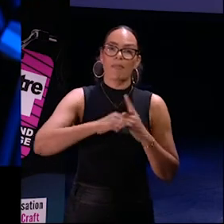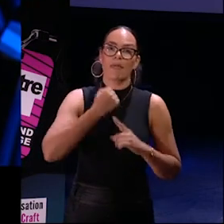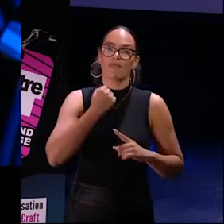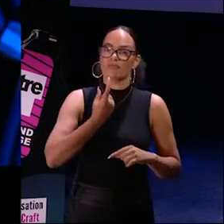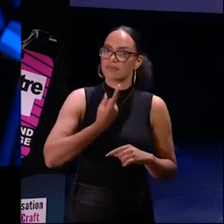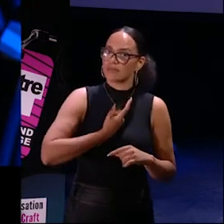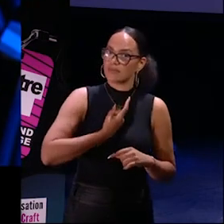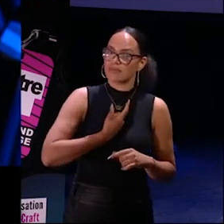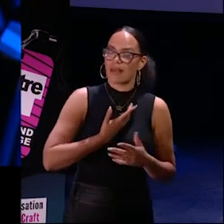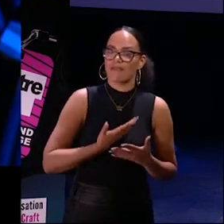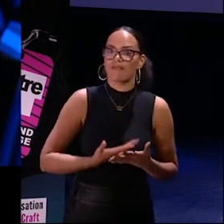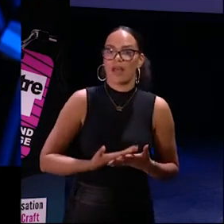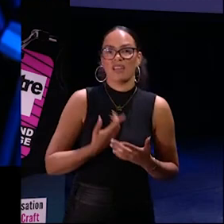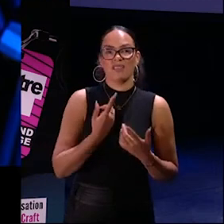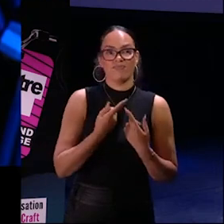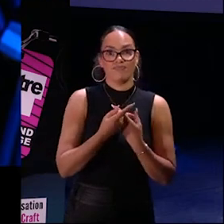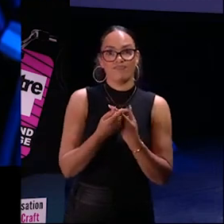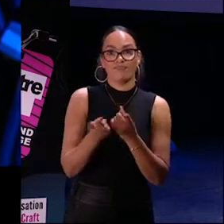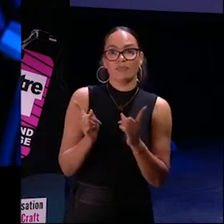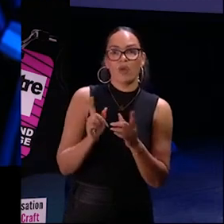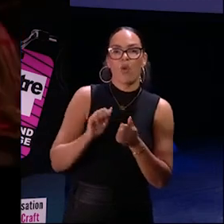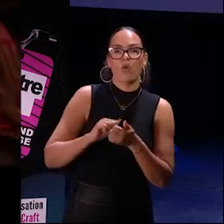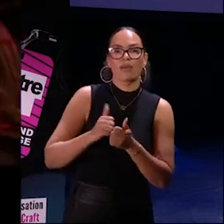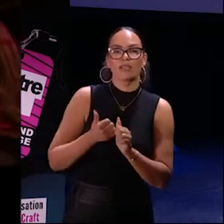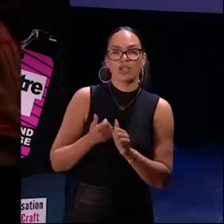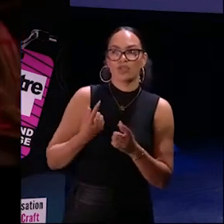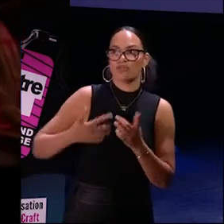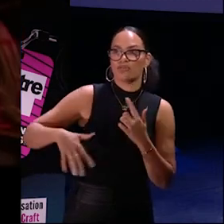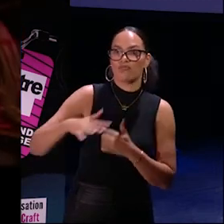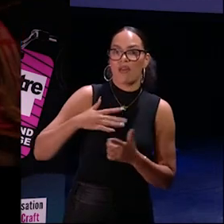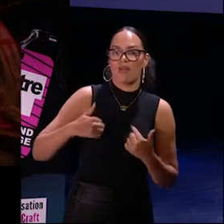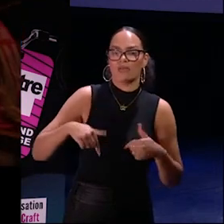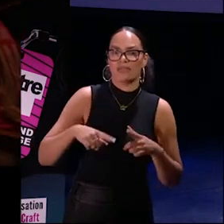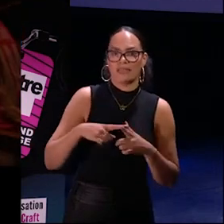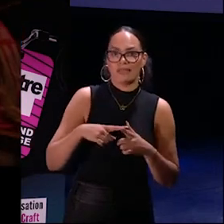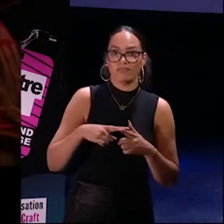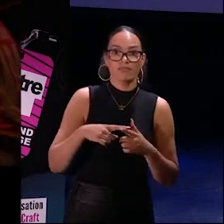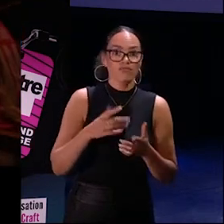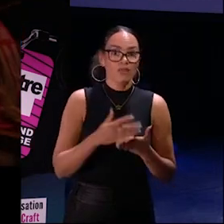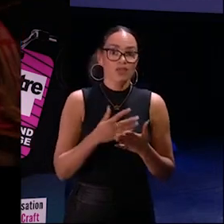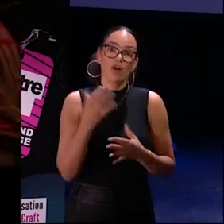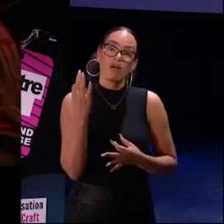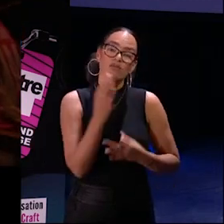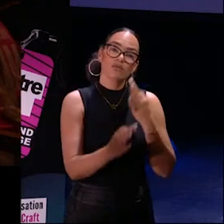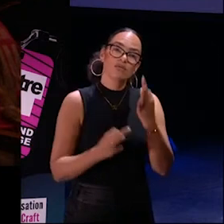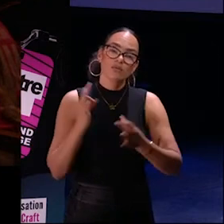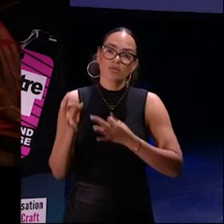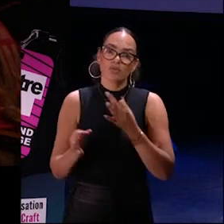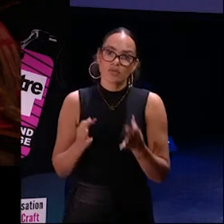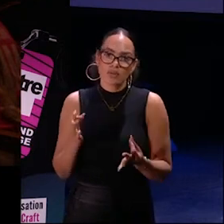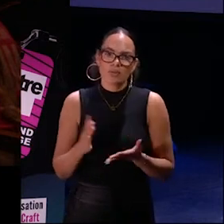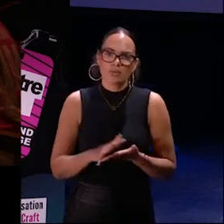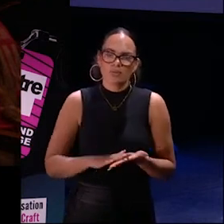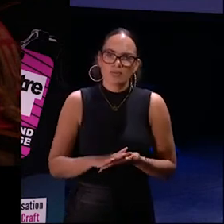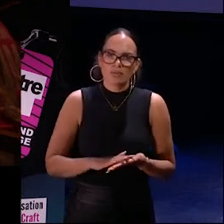and people or organizations around me, is asking questions. Whether that's